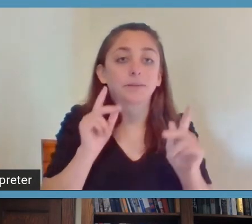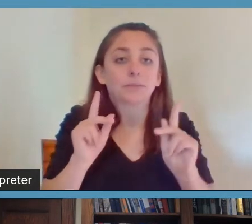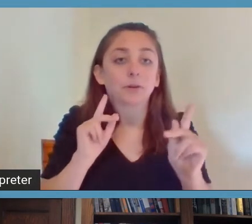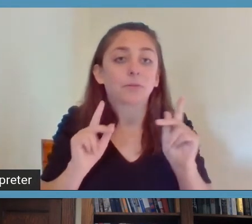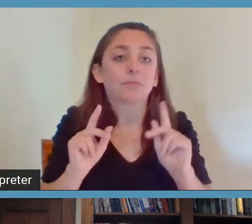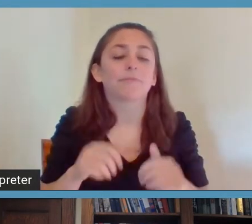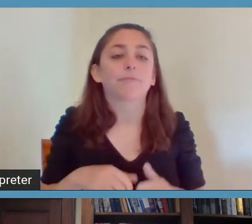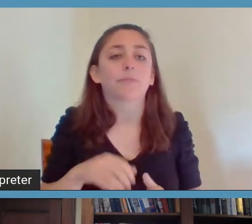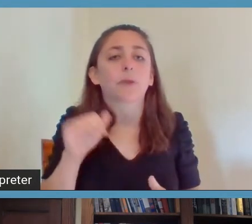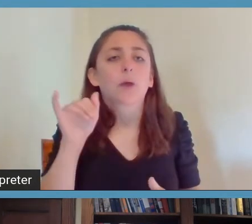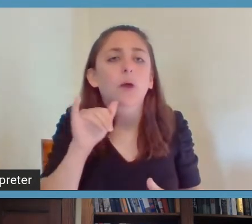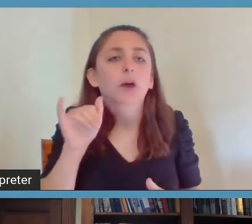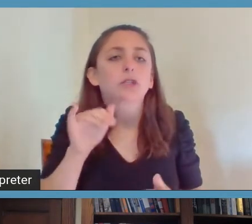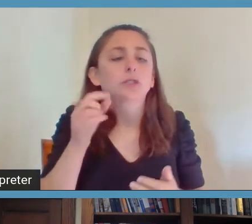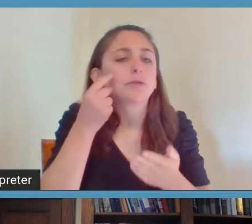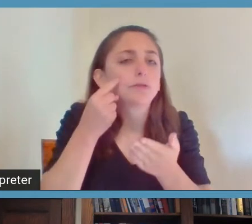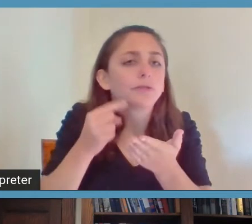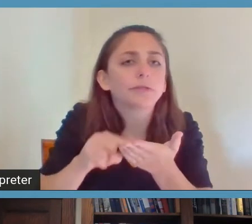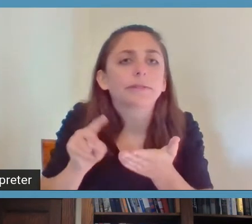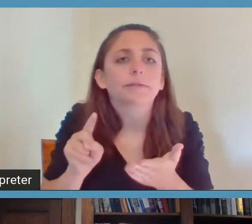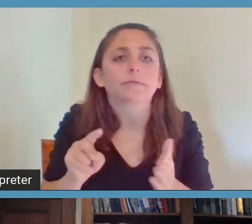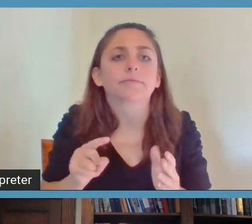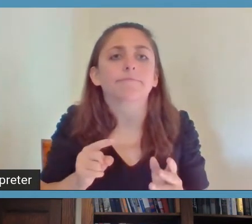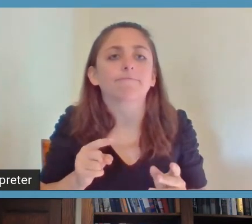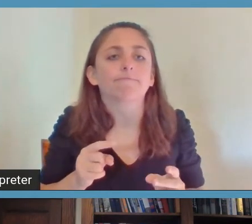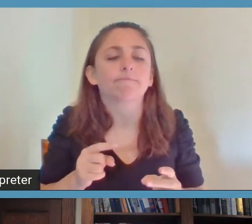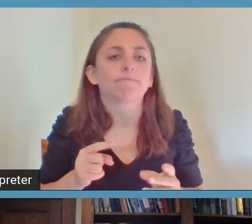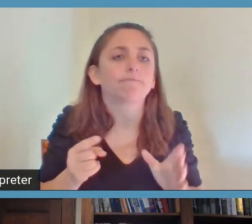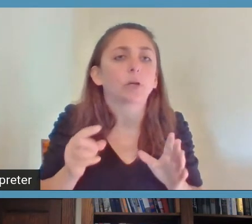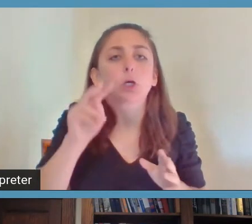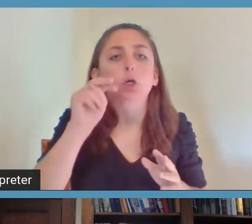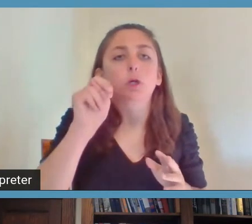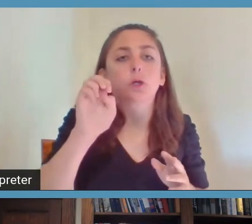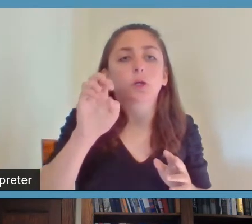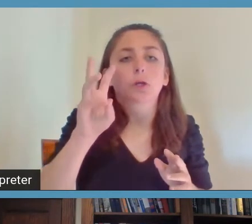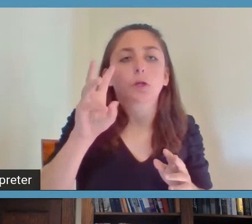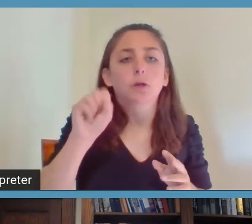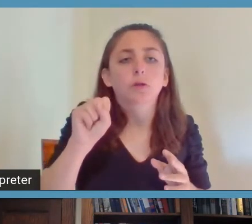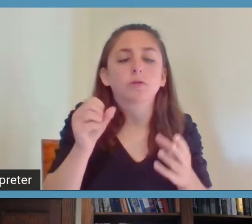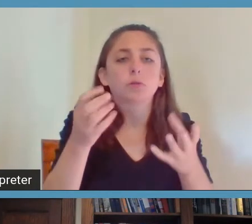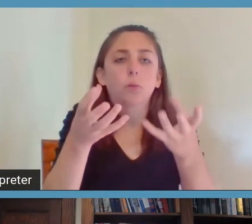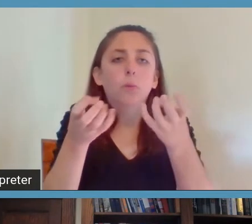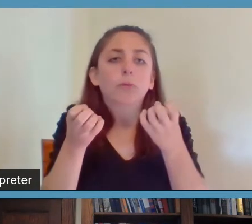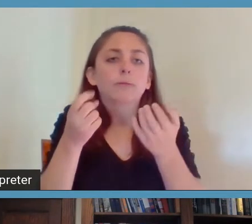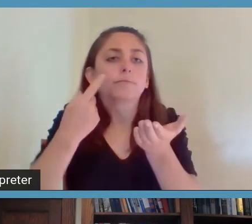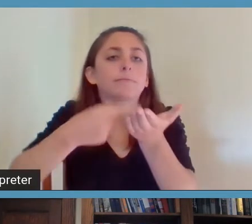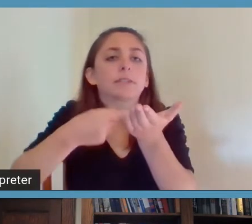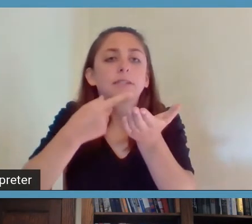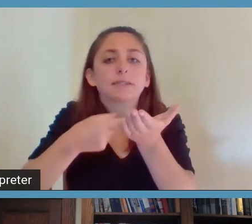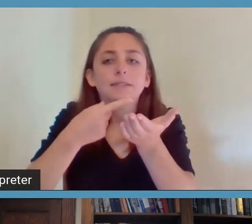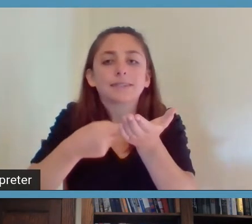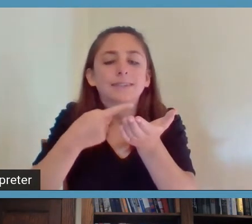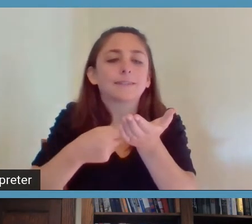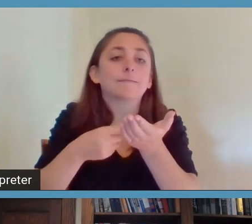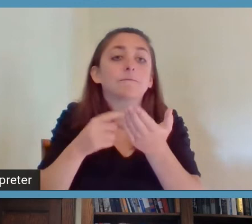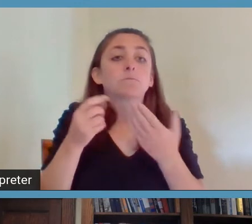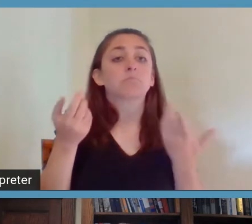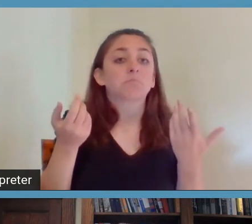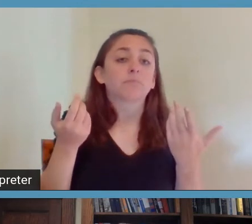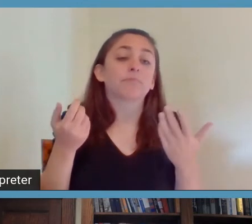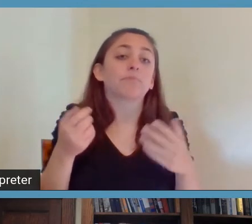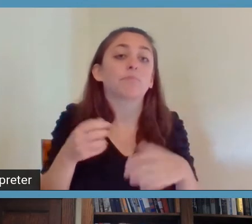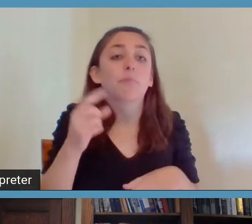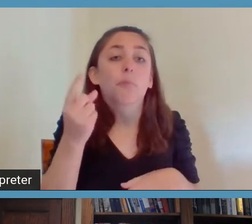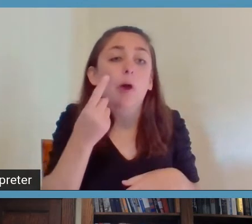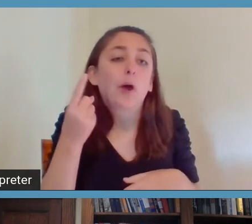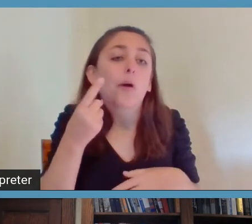keep an eye on, hey, if there's something that's in the news or something we want to talk about, it feels like we almost always have done a podcast on it. So we're able to keep pulling